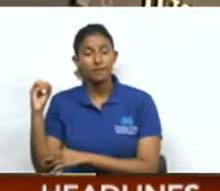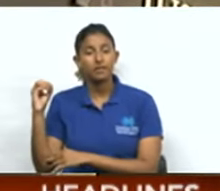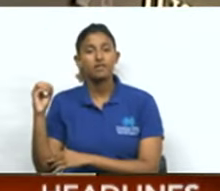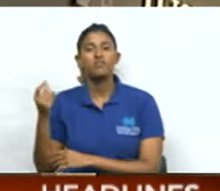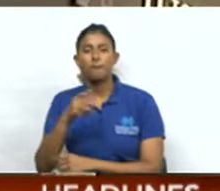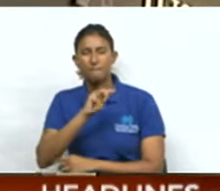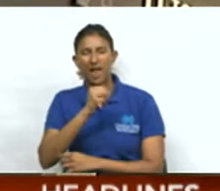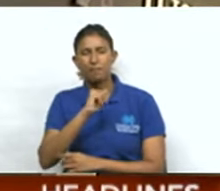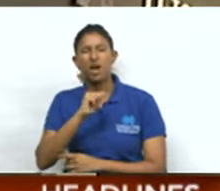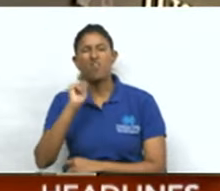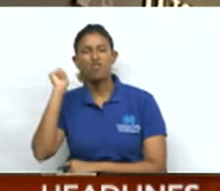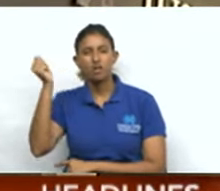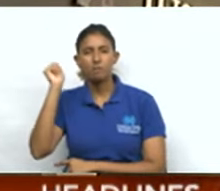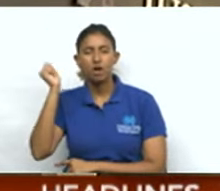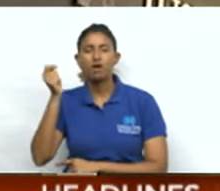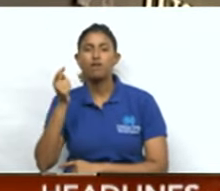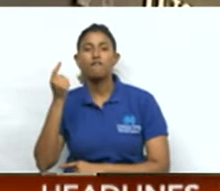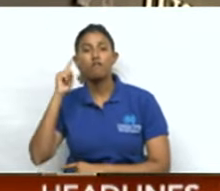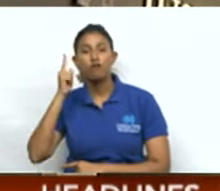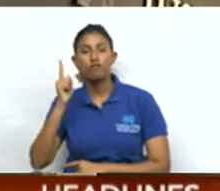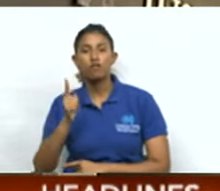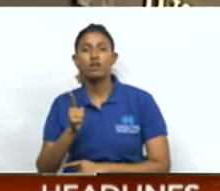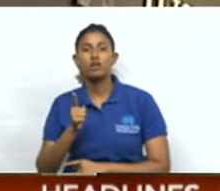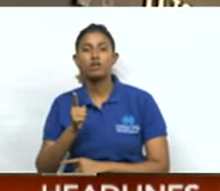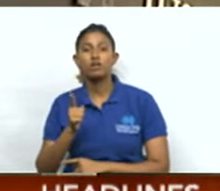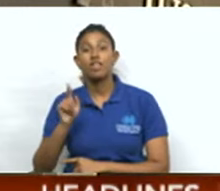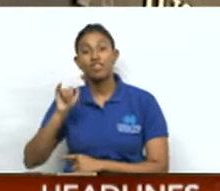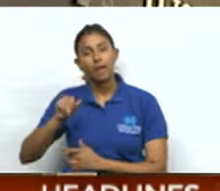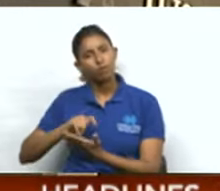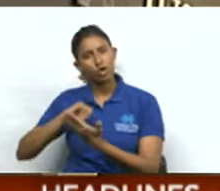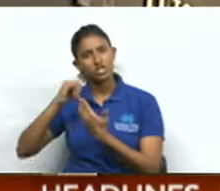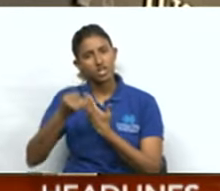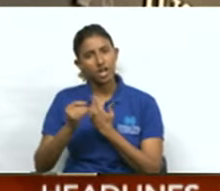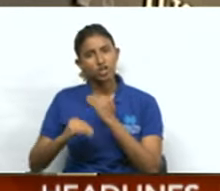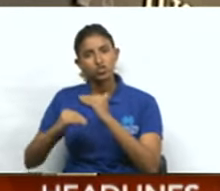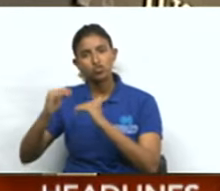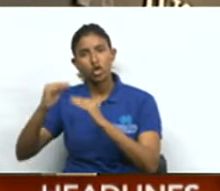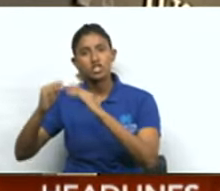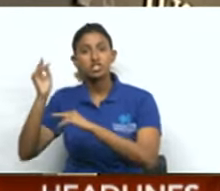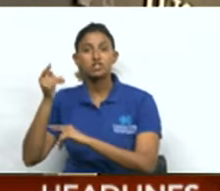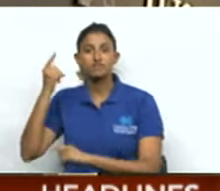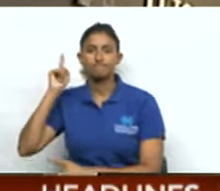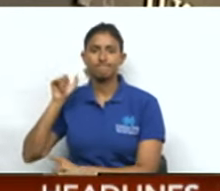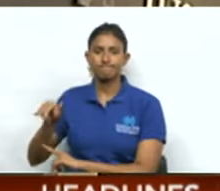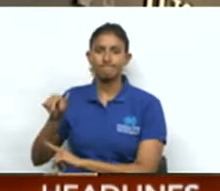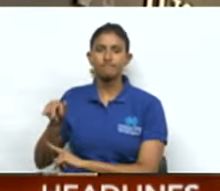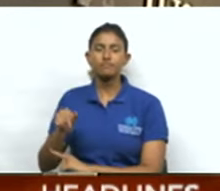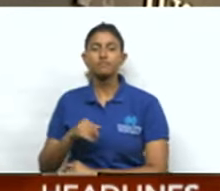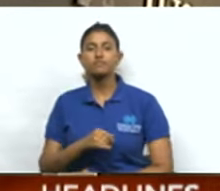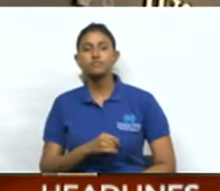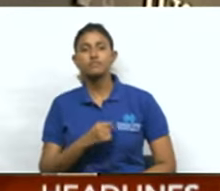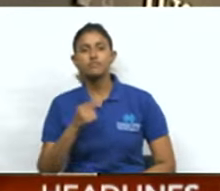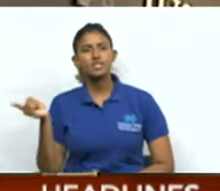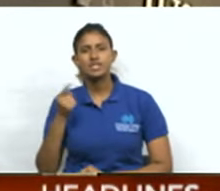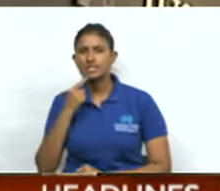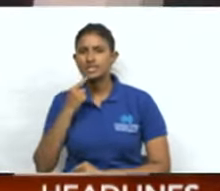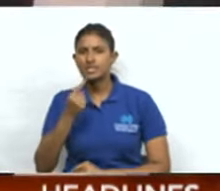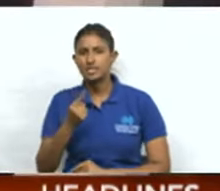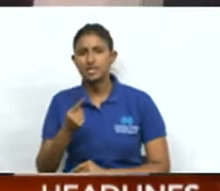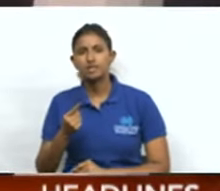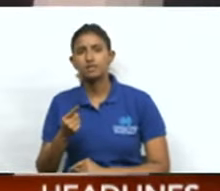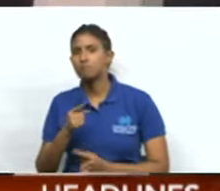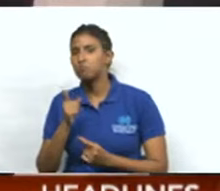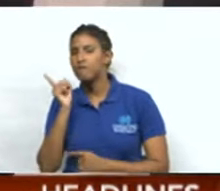Arima, as part of for a prospective construction project it was pursuing. Singh claimed that Filbert, through fraudulent